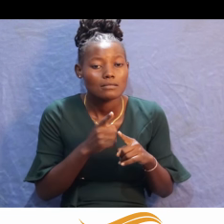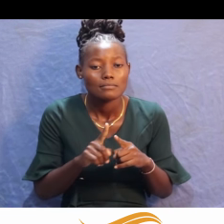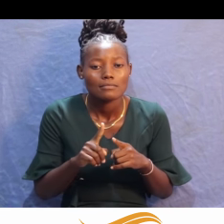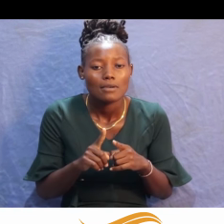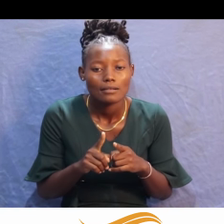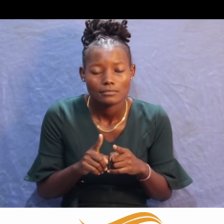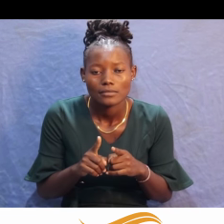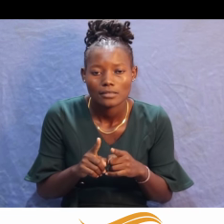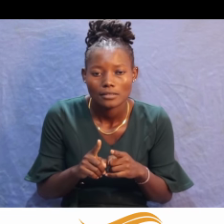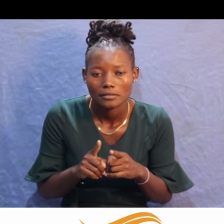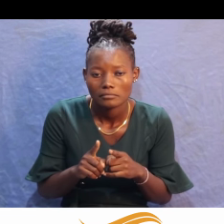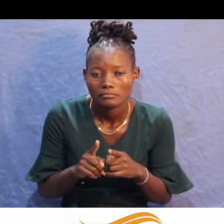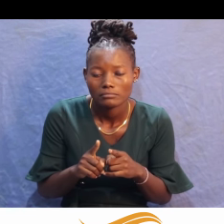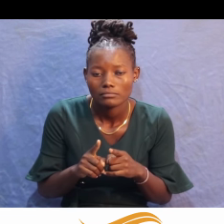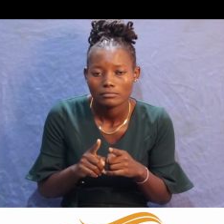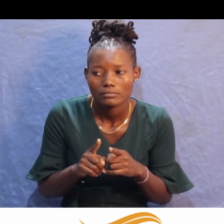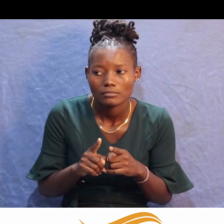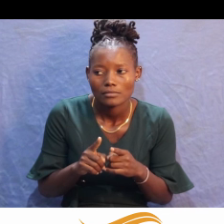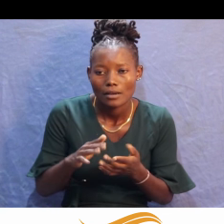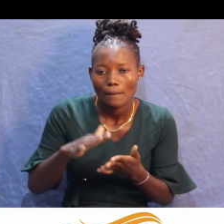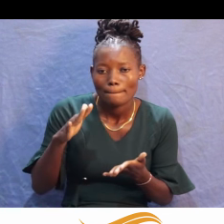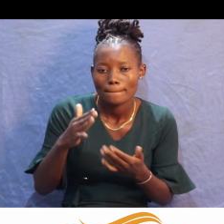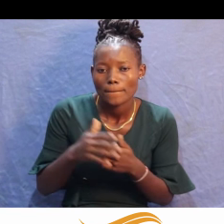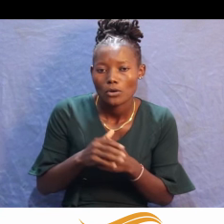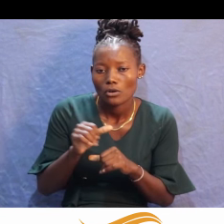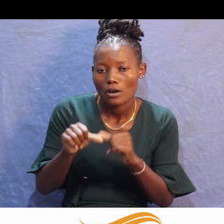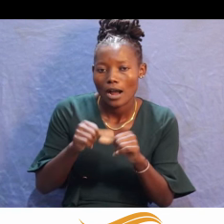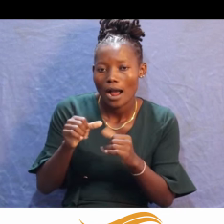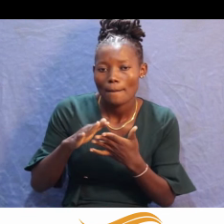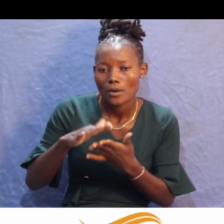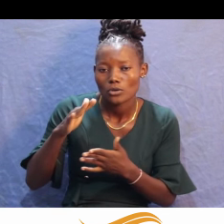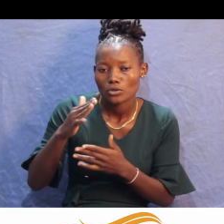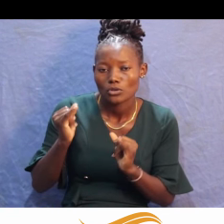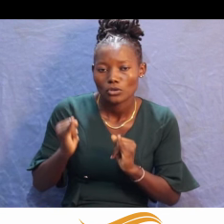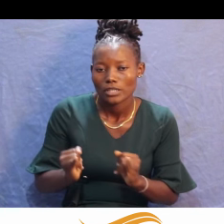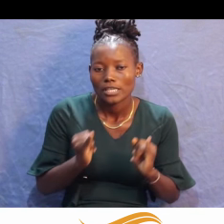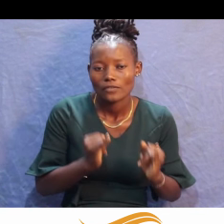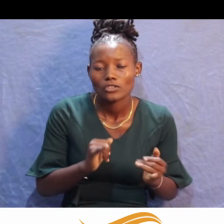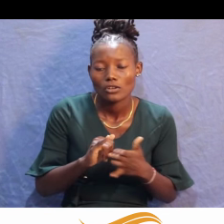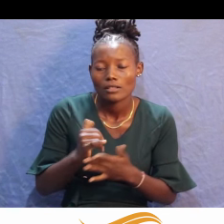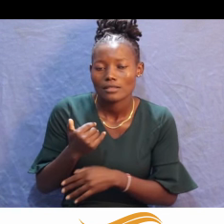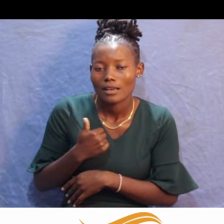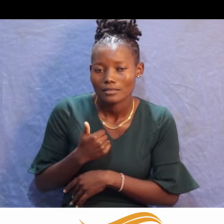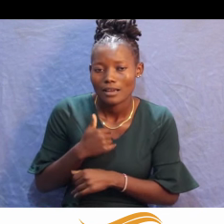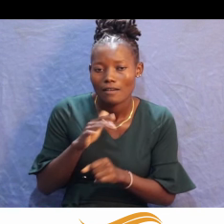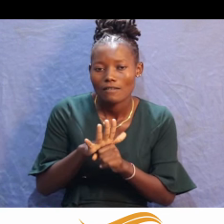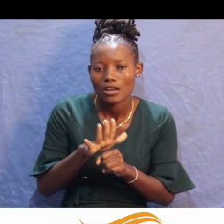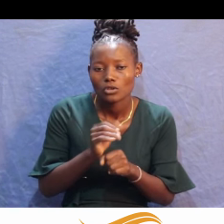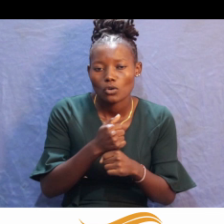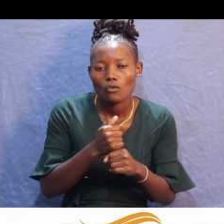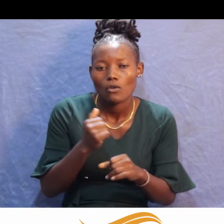is the extreme of one end of our non-athletic individual that has a lot of work to